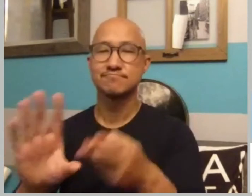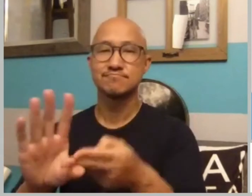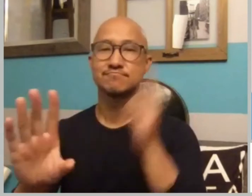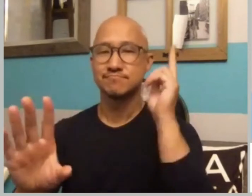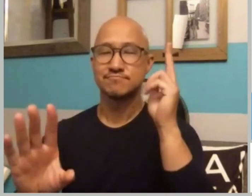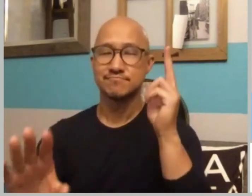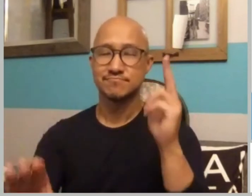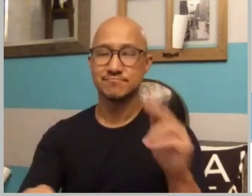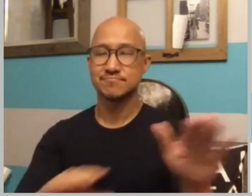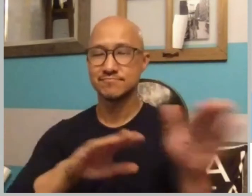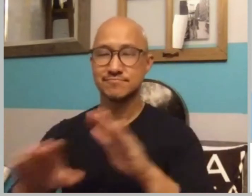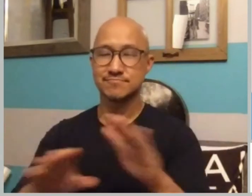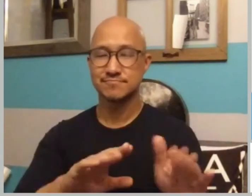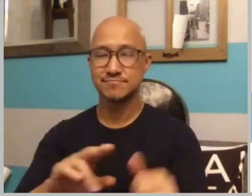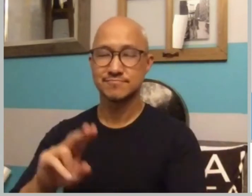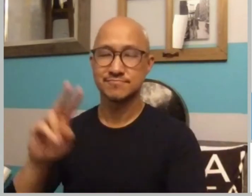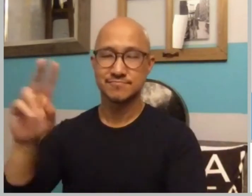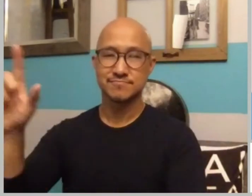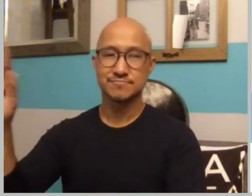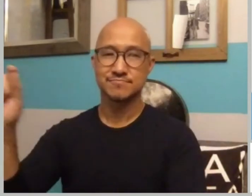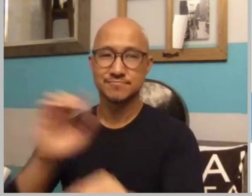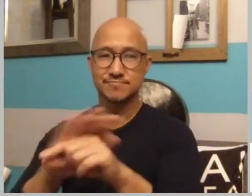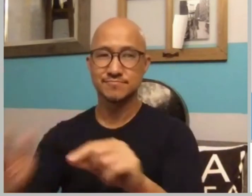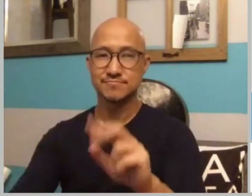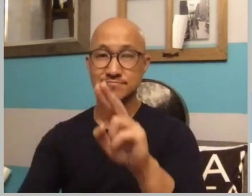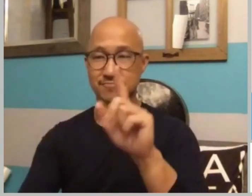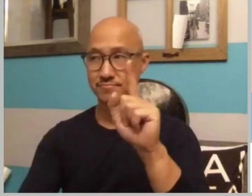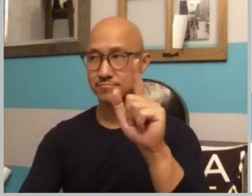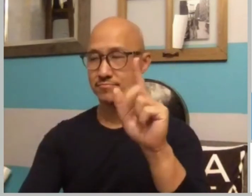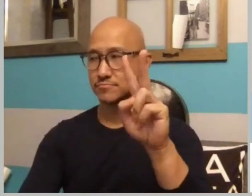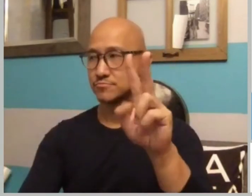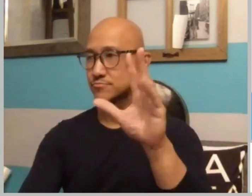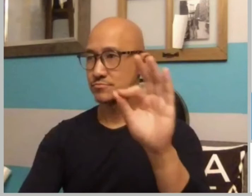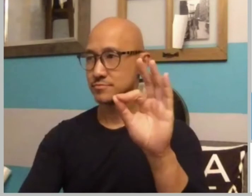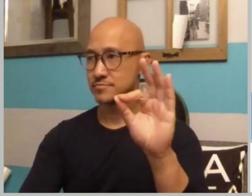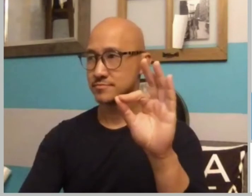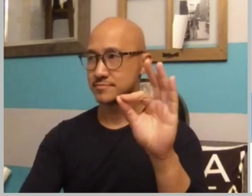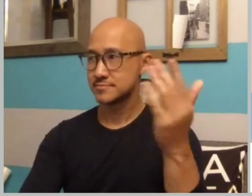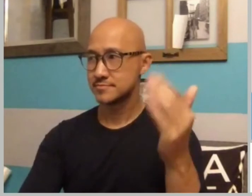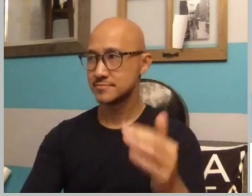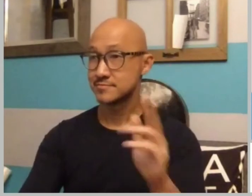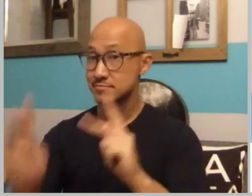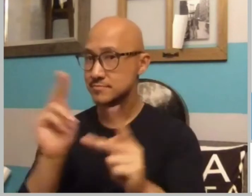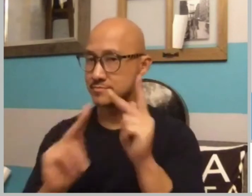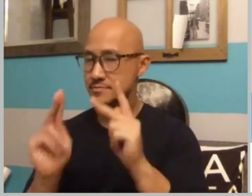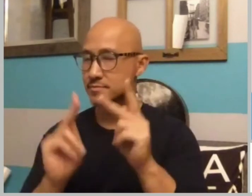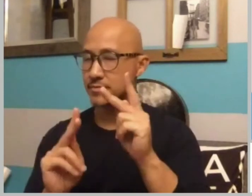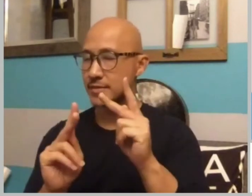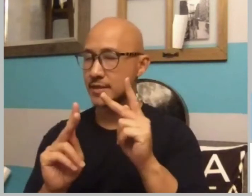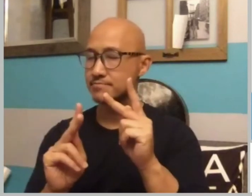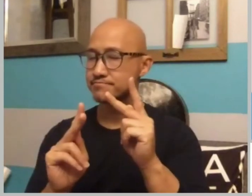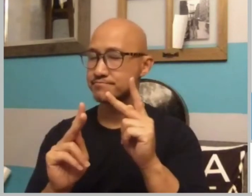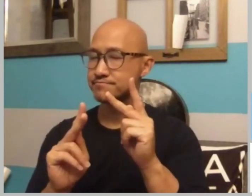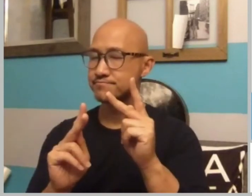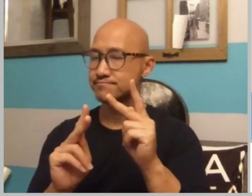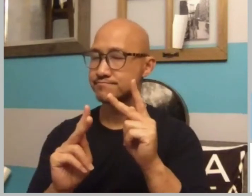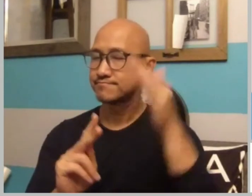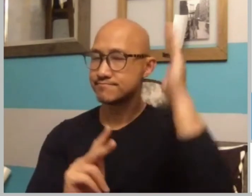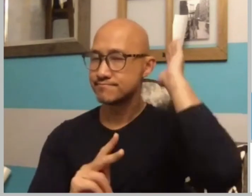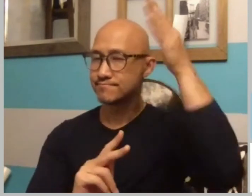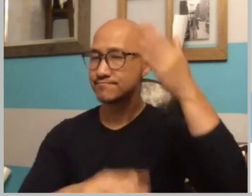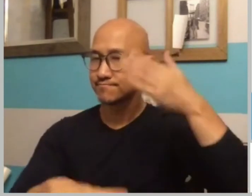30, he says, fierce wolves will come in among you, not sparing the flock. And from among your